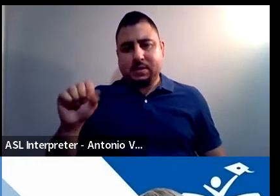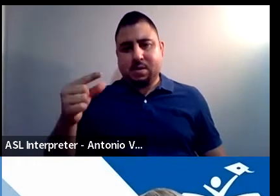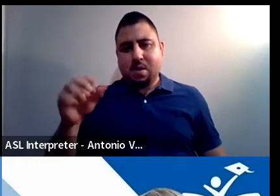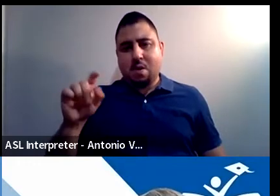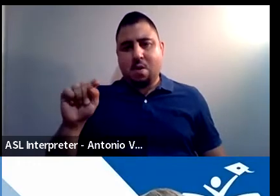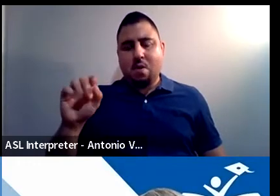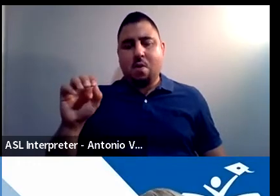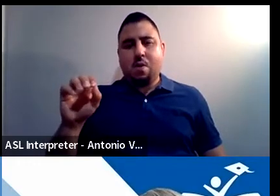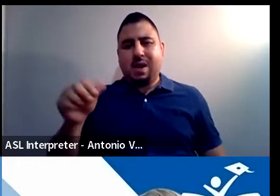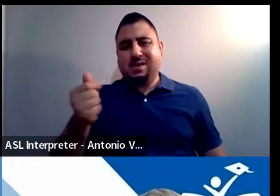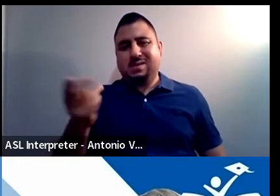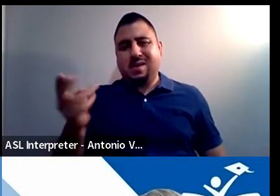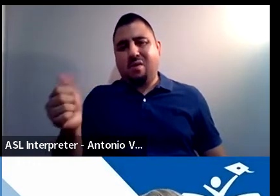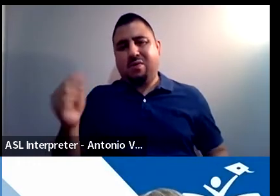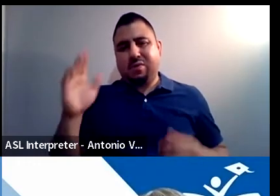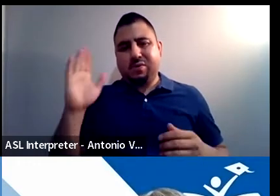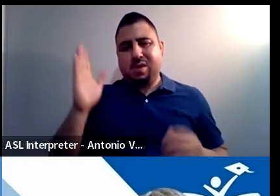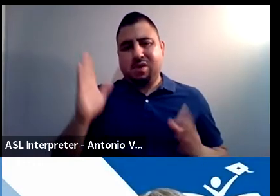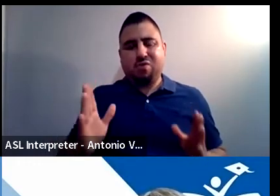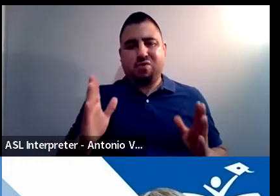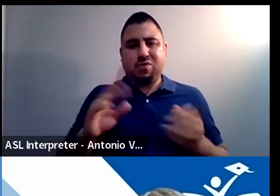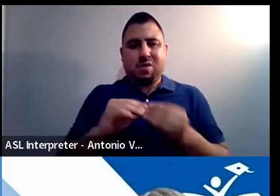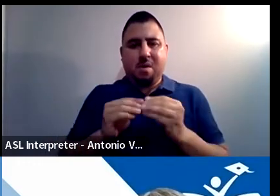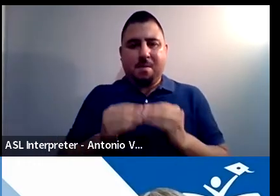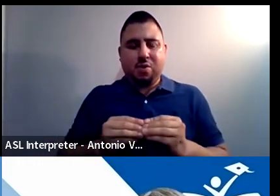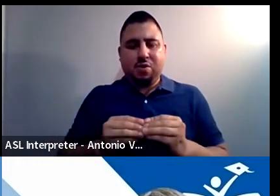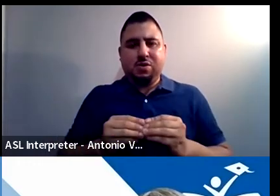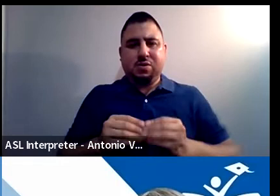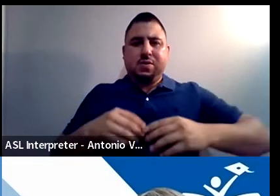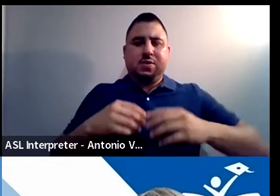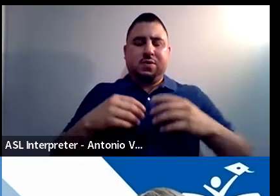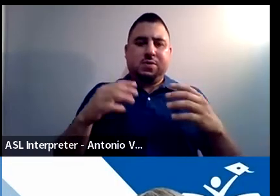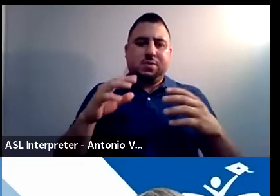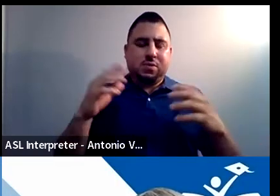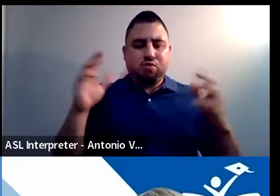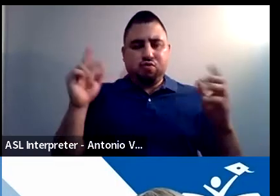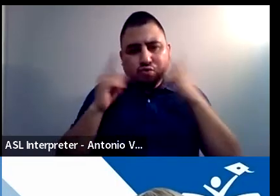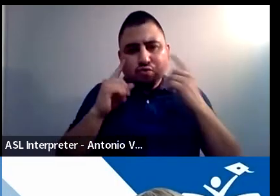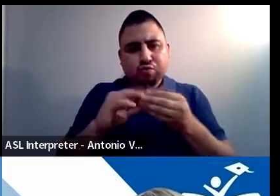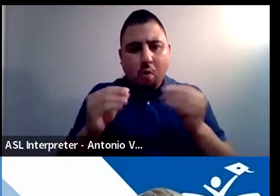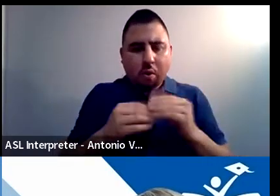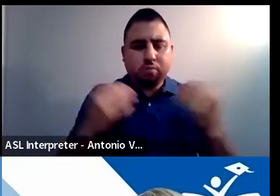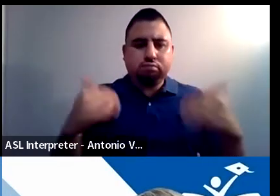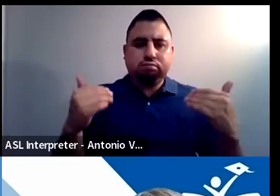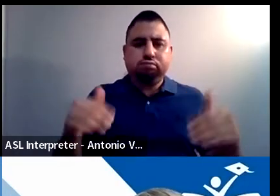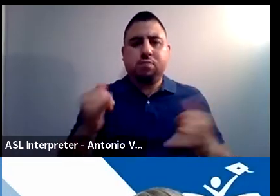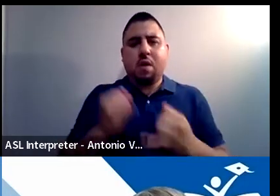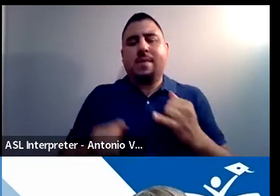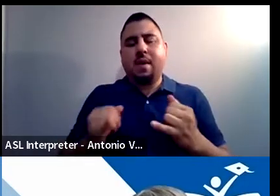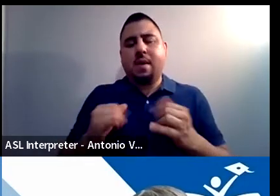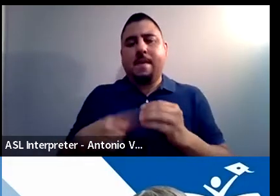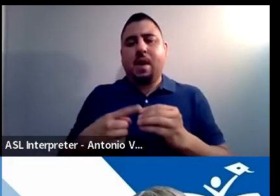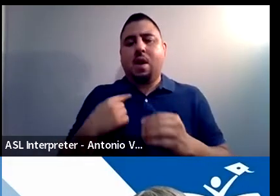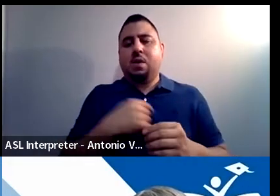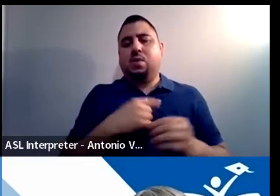several of the other speakers, the numbers tell a tremendous story. But ultimately, a little bit about us.